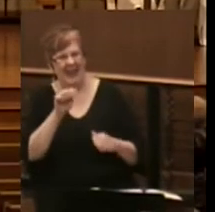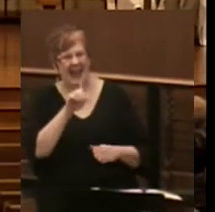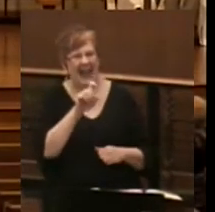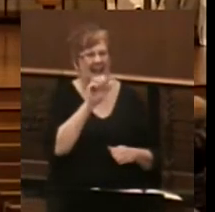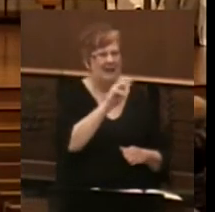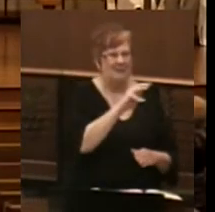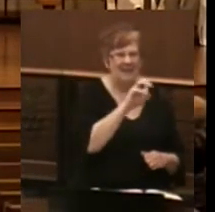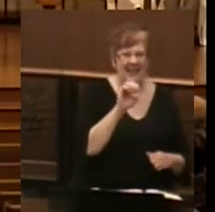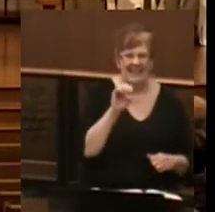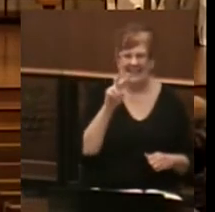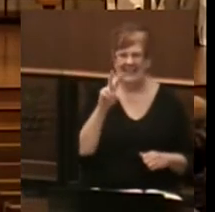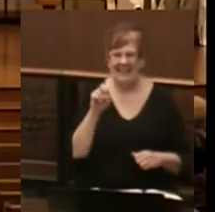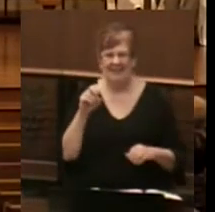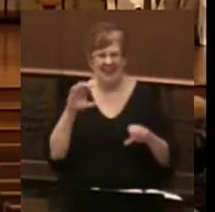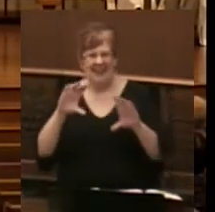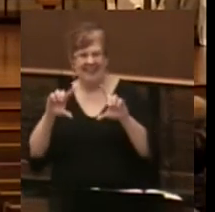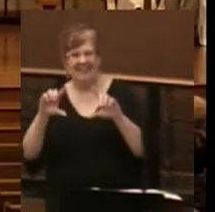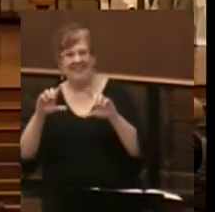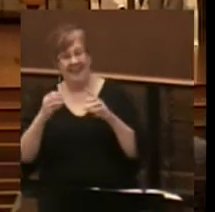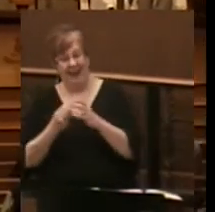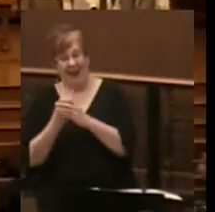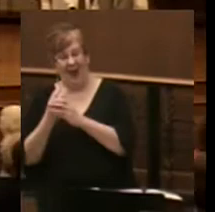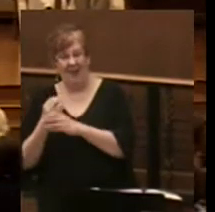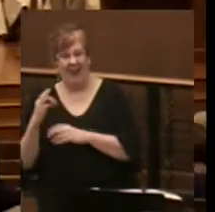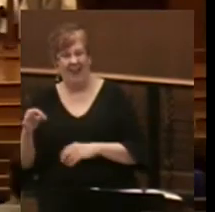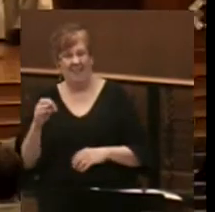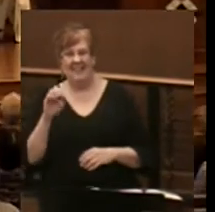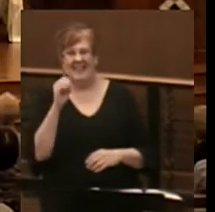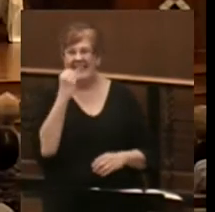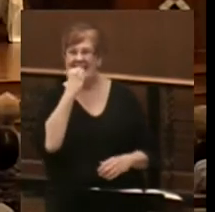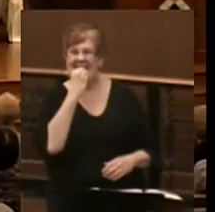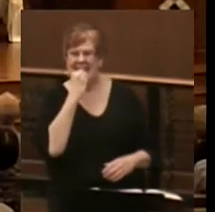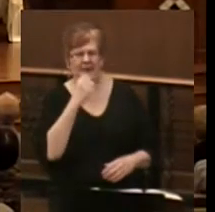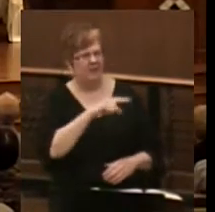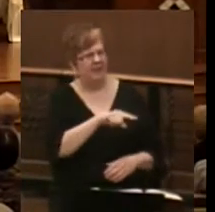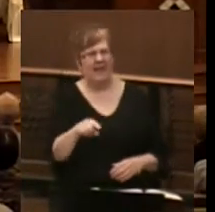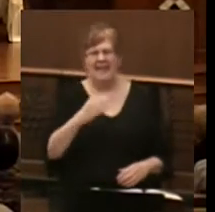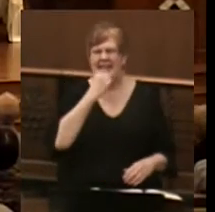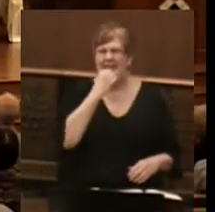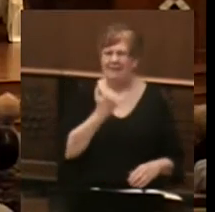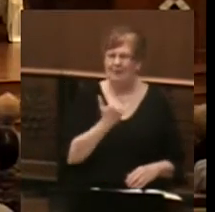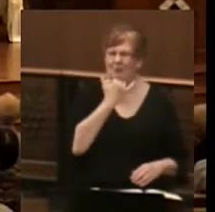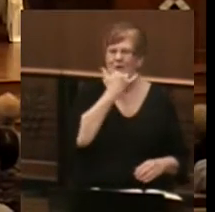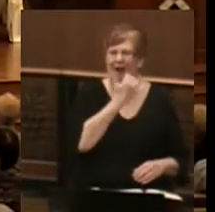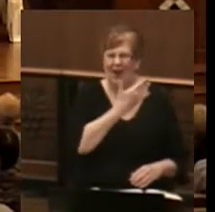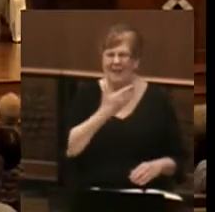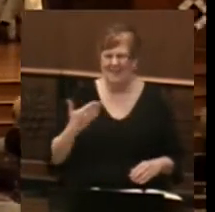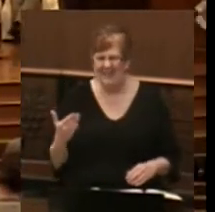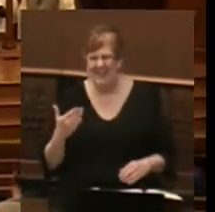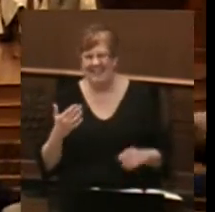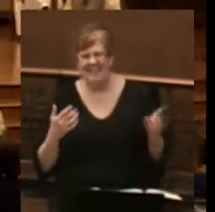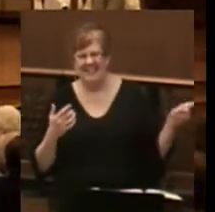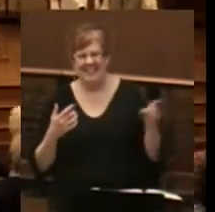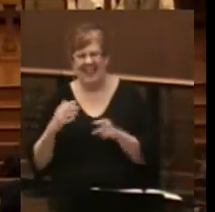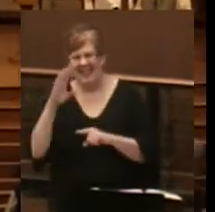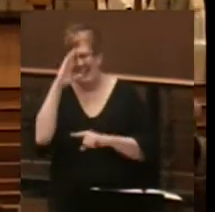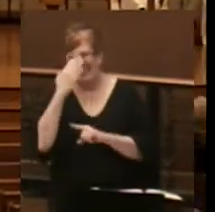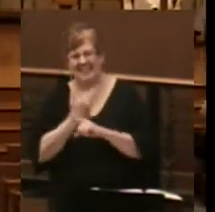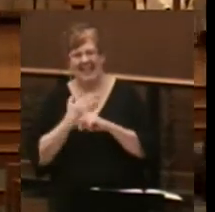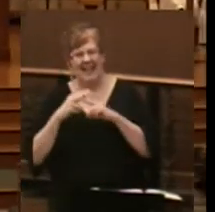in the Garden of Eden. And they were all eating the wrong things. And they had a son named